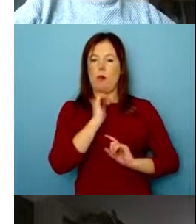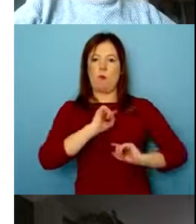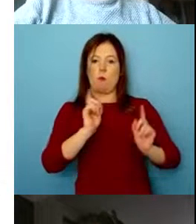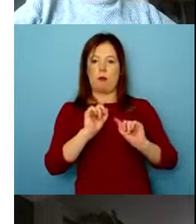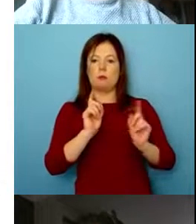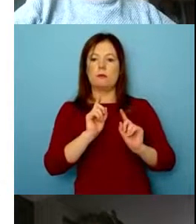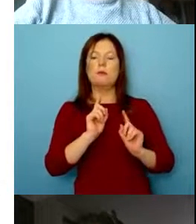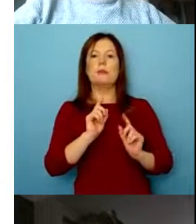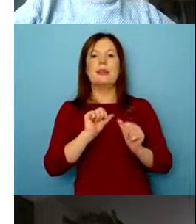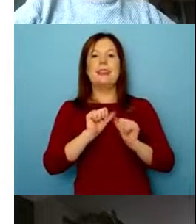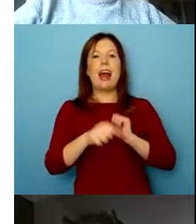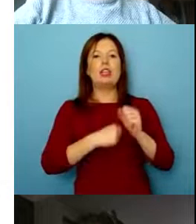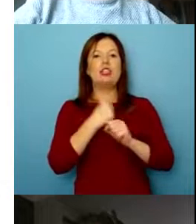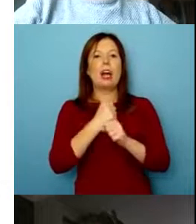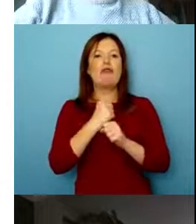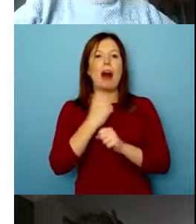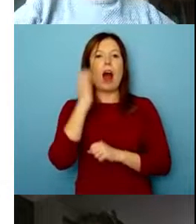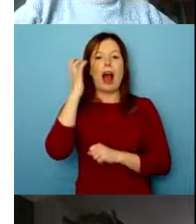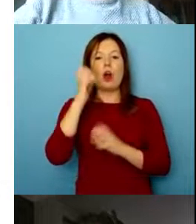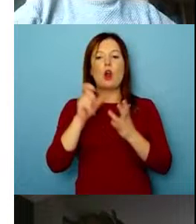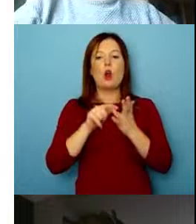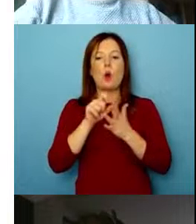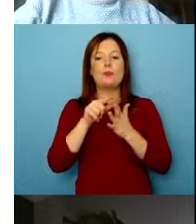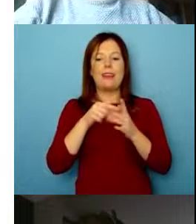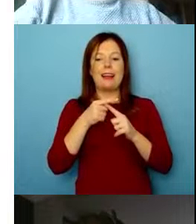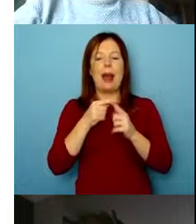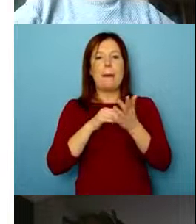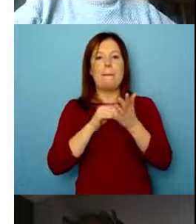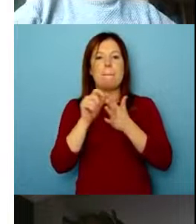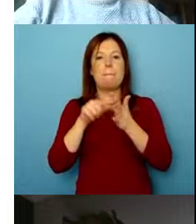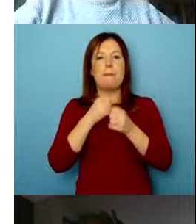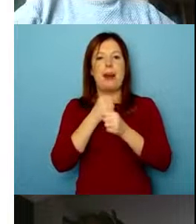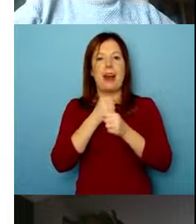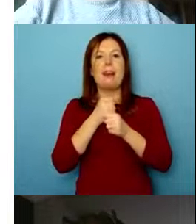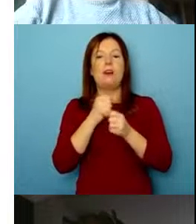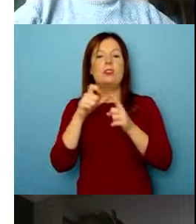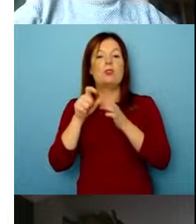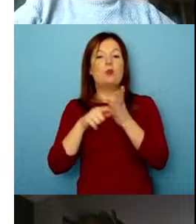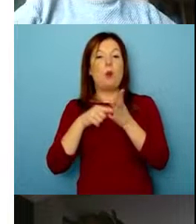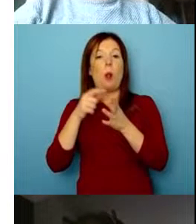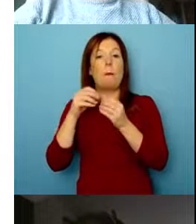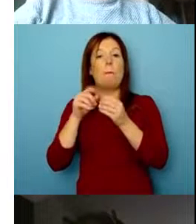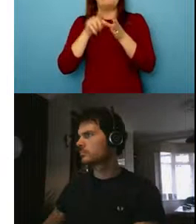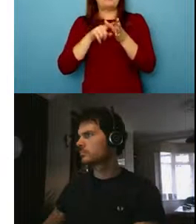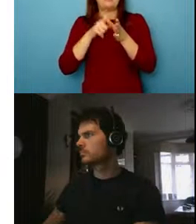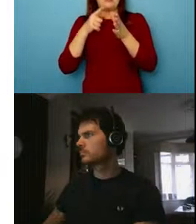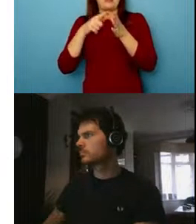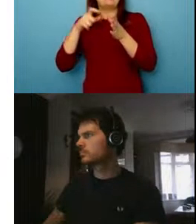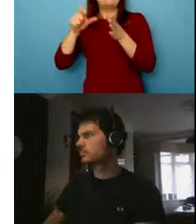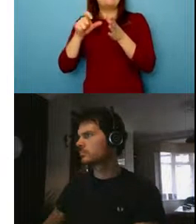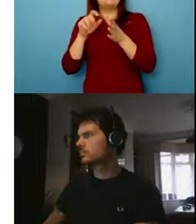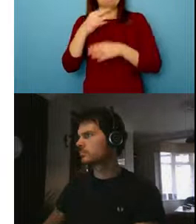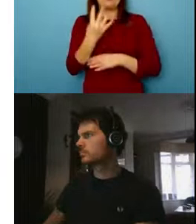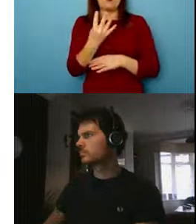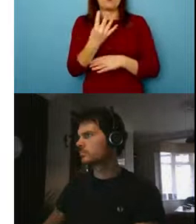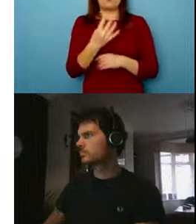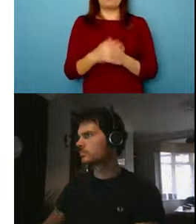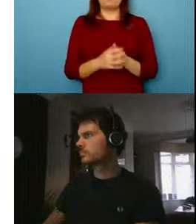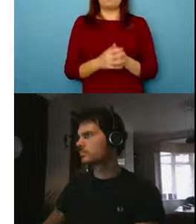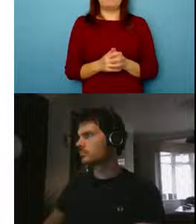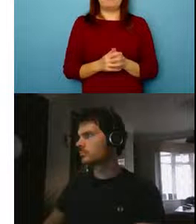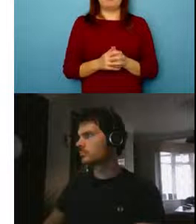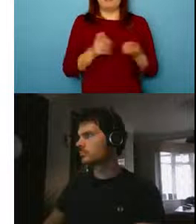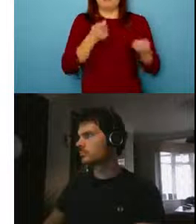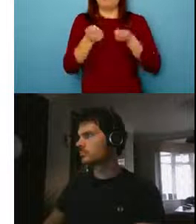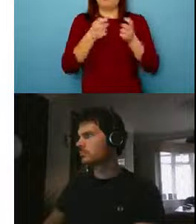next generation audio codecs like MPEG-H or Dolby AC4. And this one will include a control API,